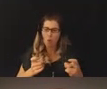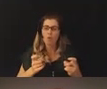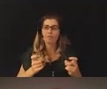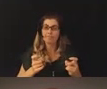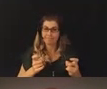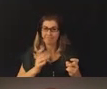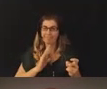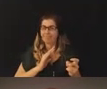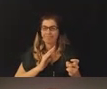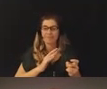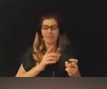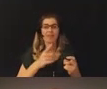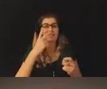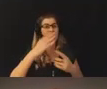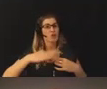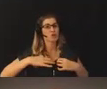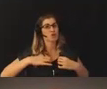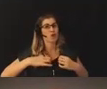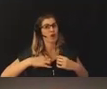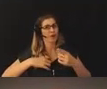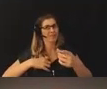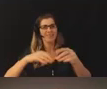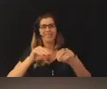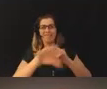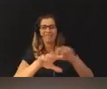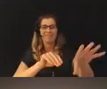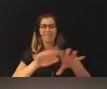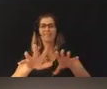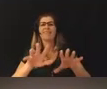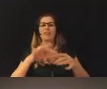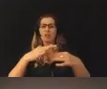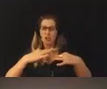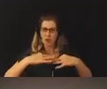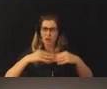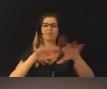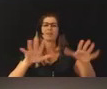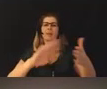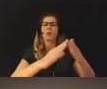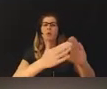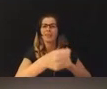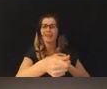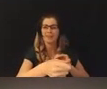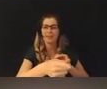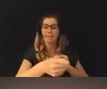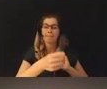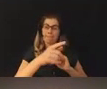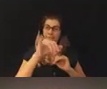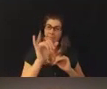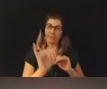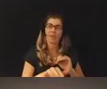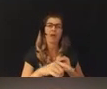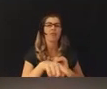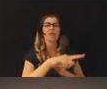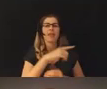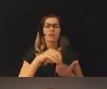These shirts that they created were put out into communities during a ceasefire weekend event. And again, it gave students a sense of ownership of both